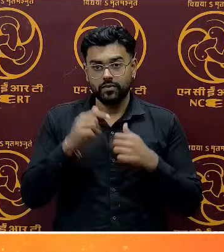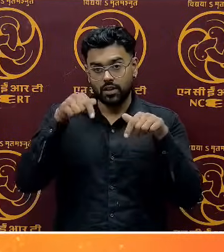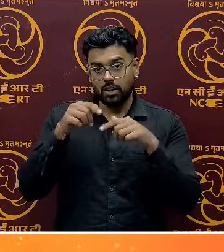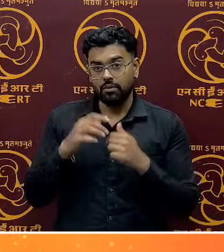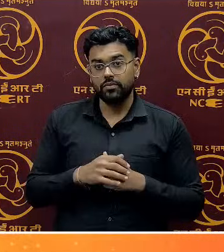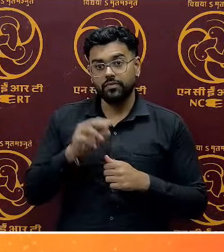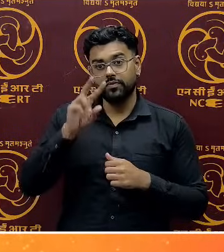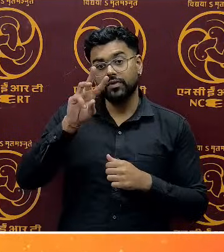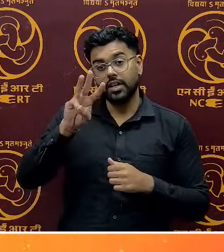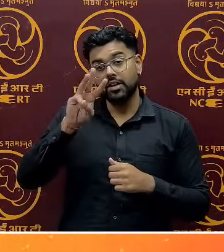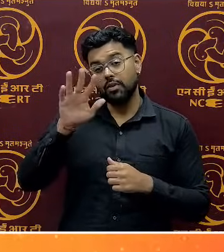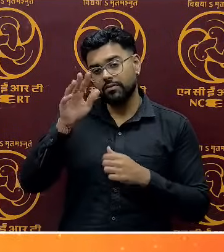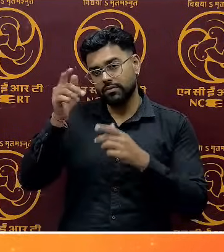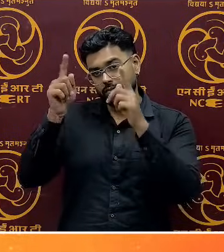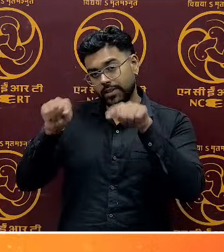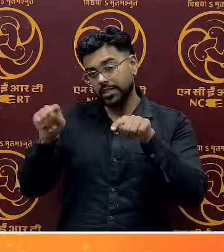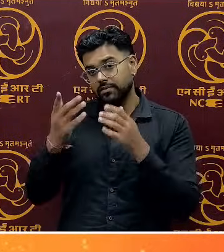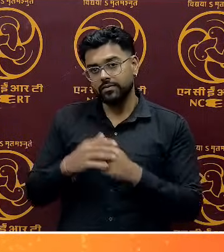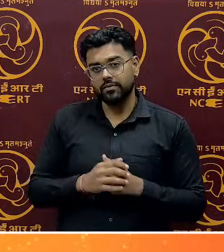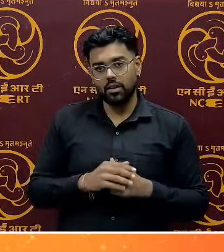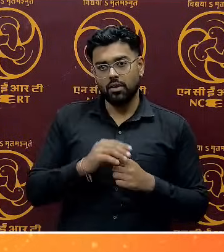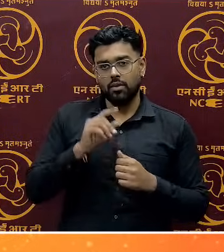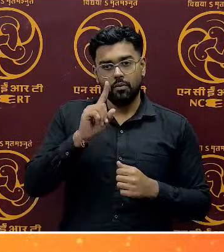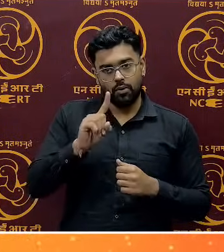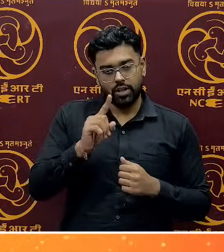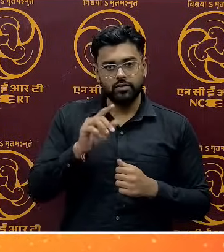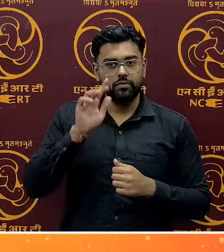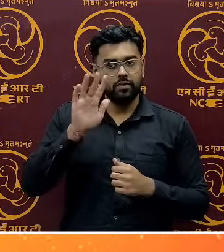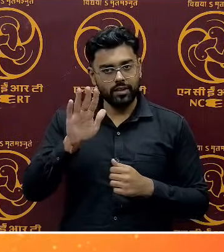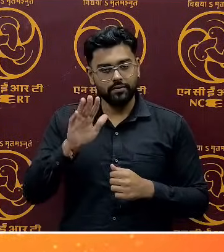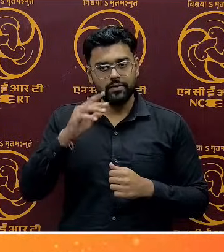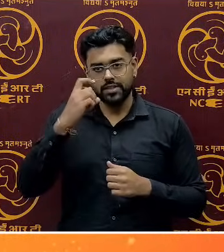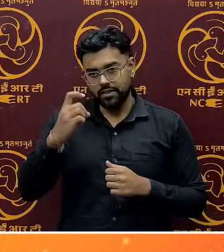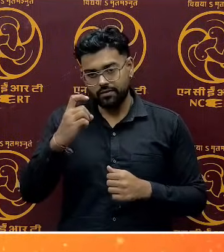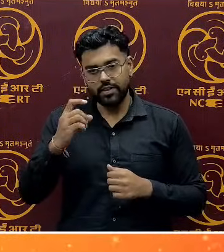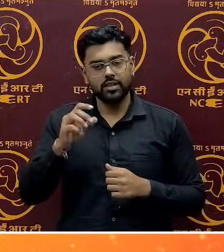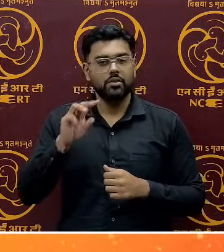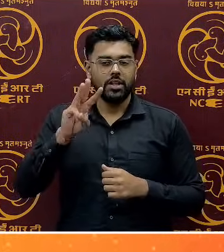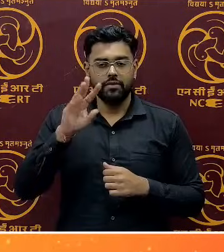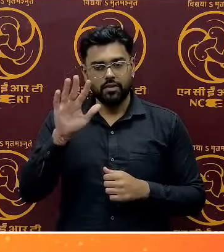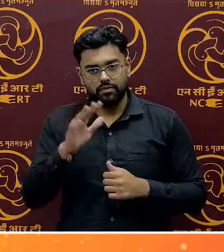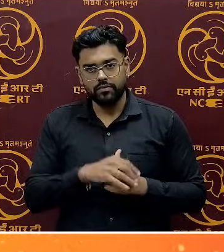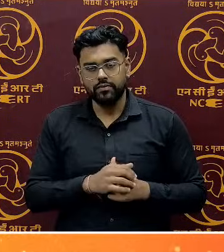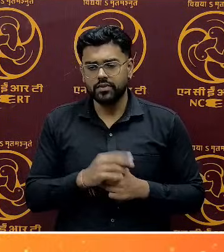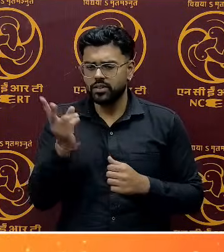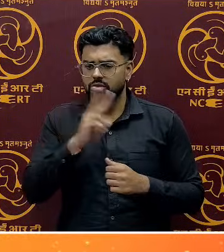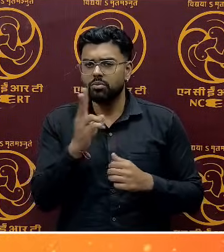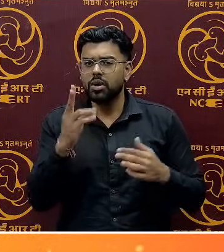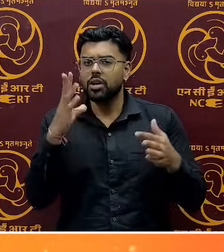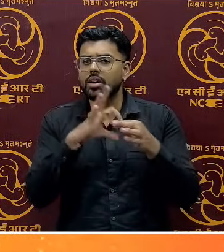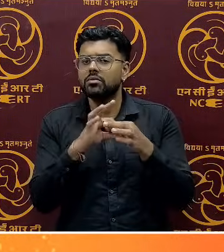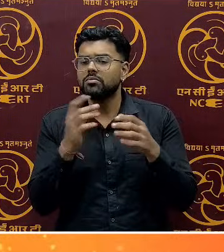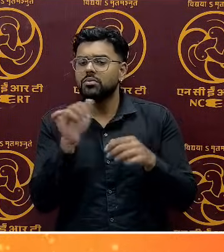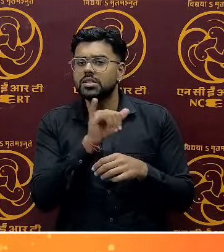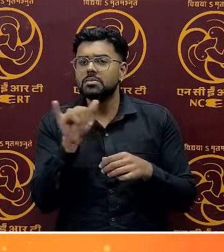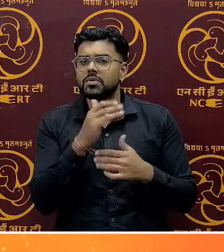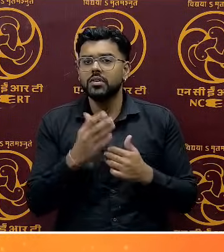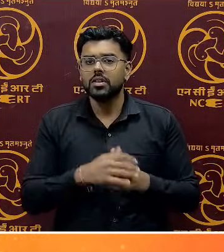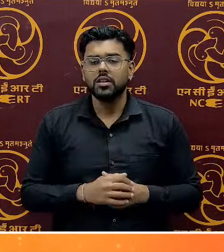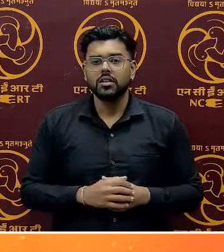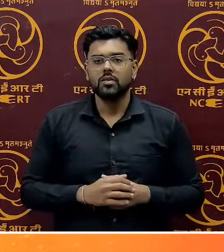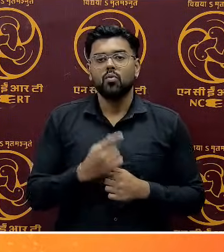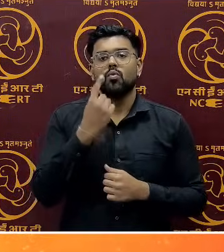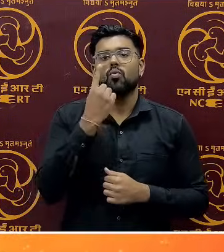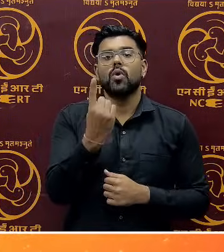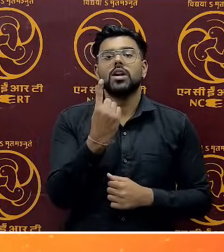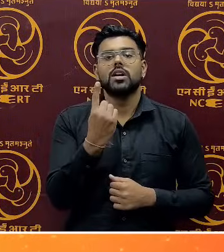factors of 35. They are 1, 5, 7 and 35. Right. What is common? Can you find? Yes, it's only one.